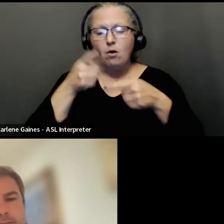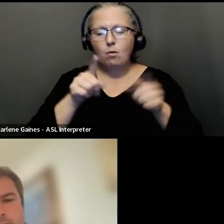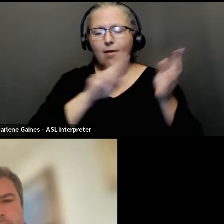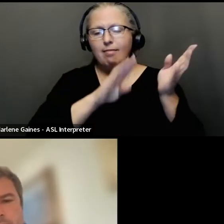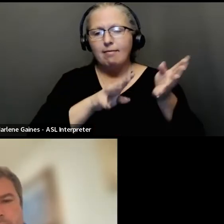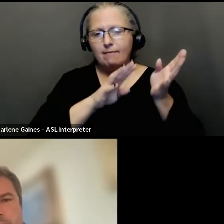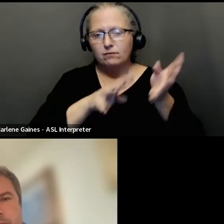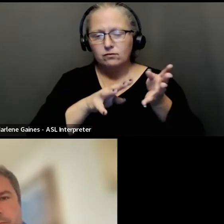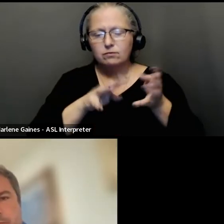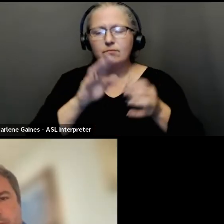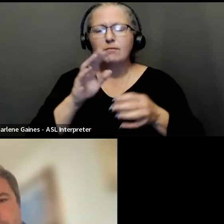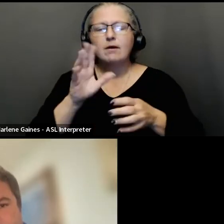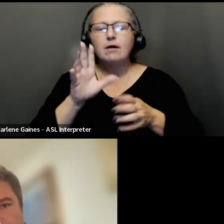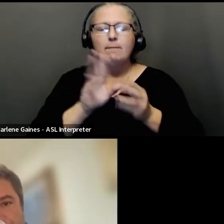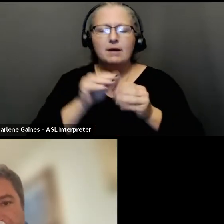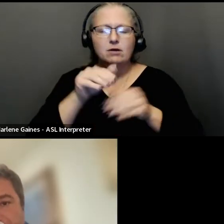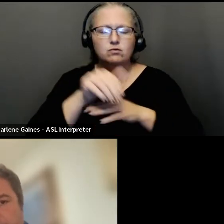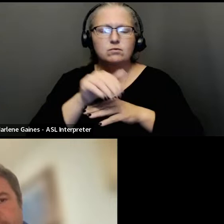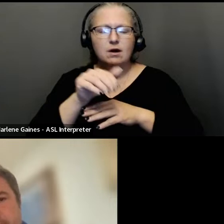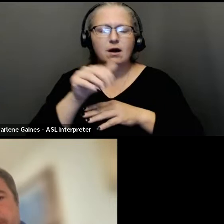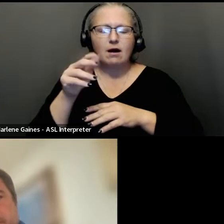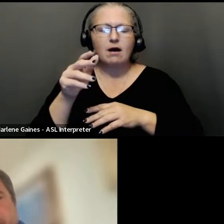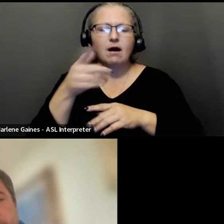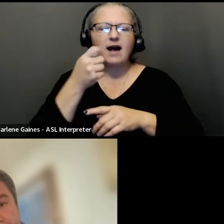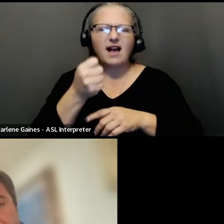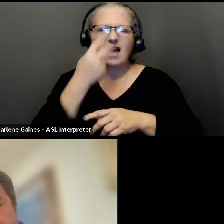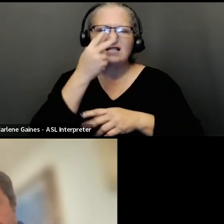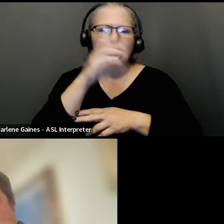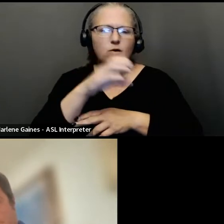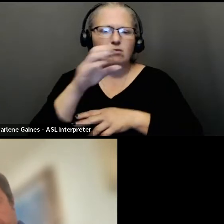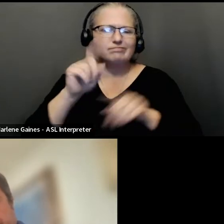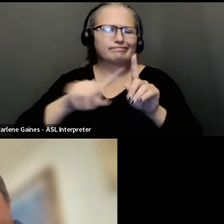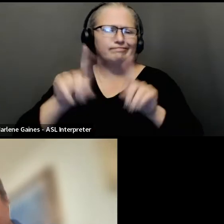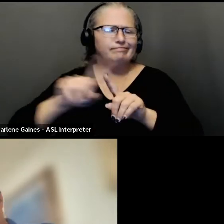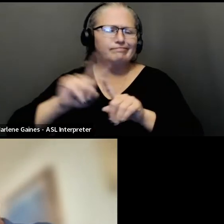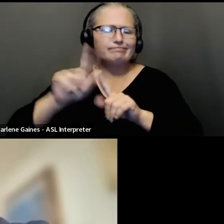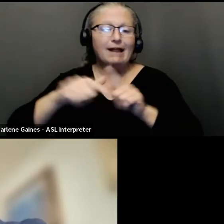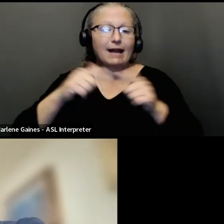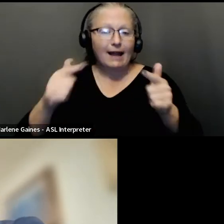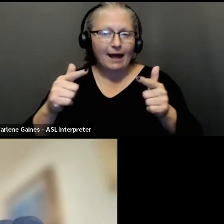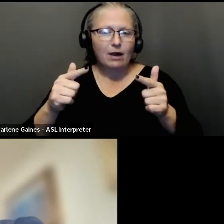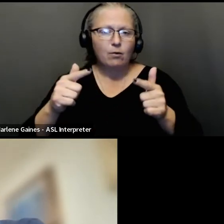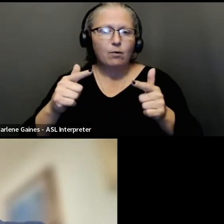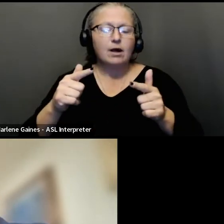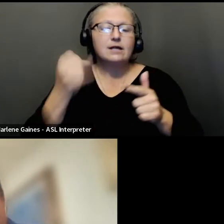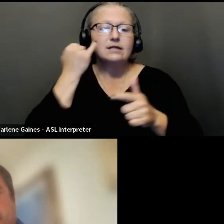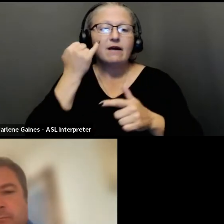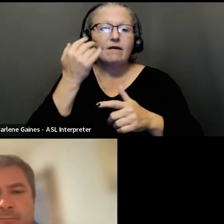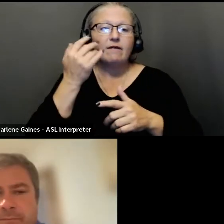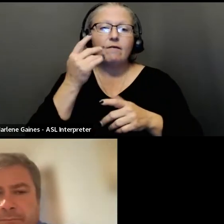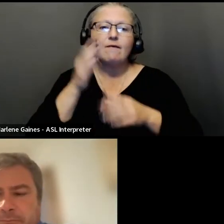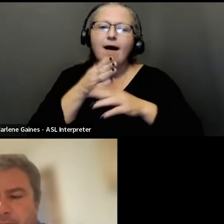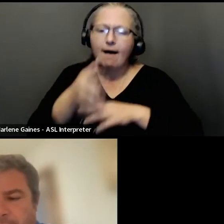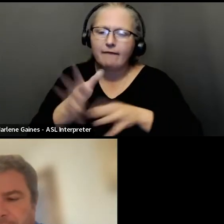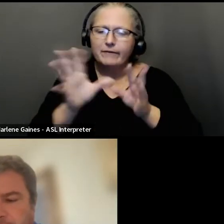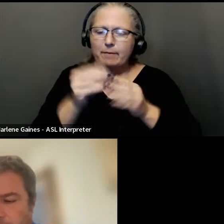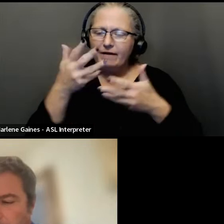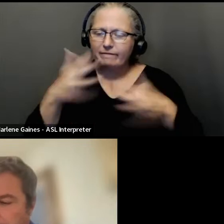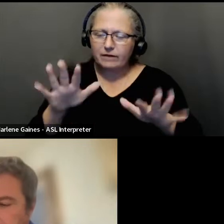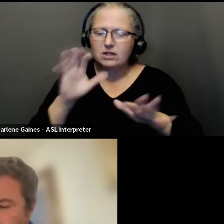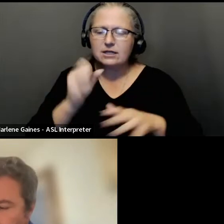stream our meeting tonight, and you may view the captions in a variety of other languages if you choose to watch this after the meeting has